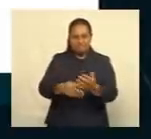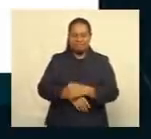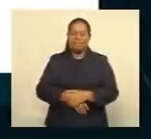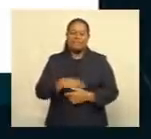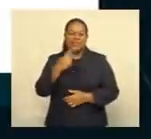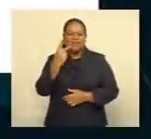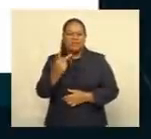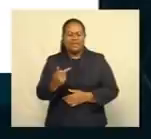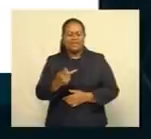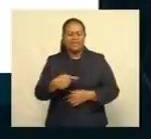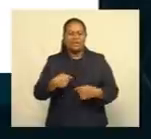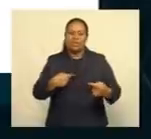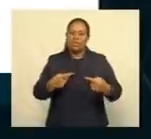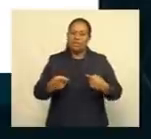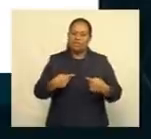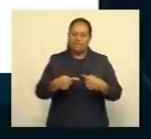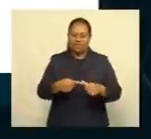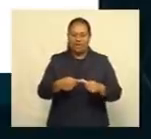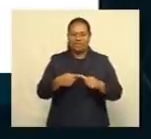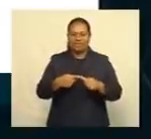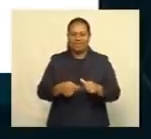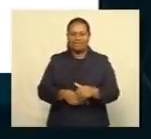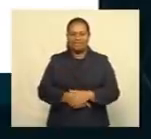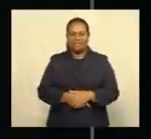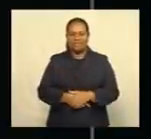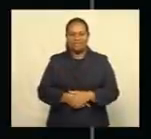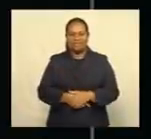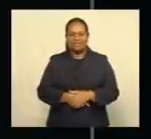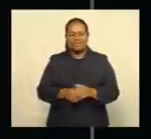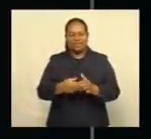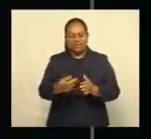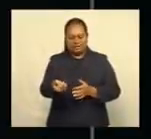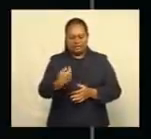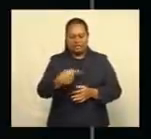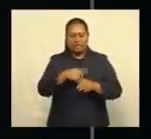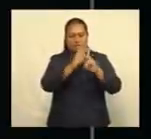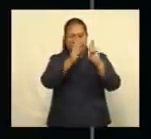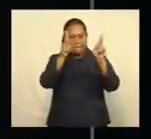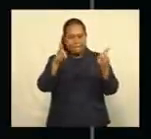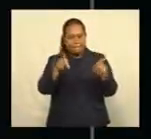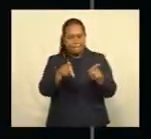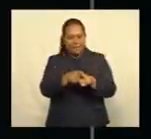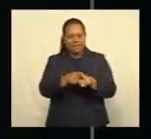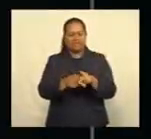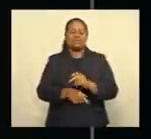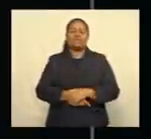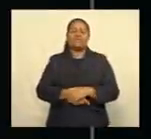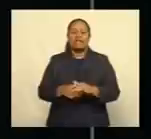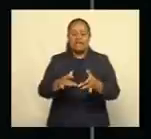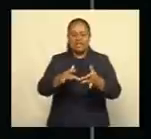FBC News website to answer. And you can send us newsworthy pictures and videos. Email